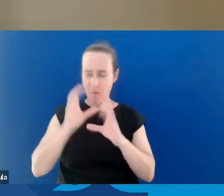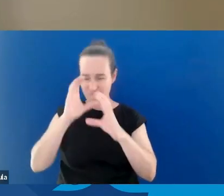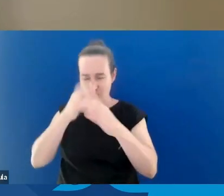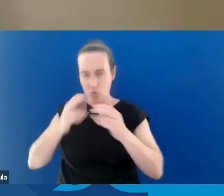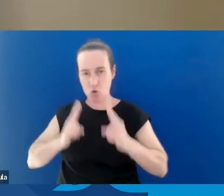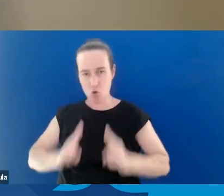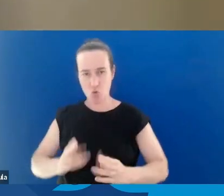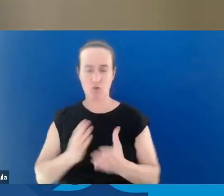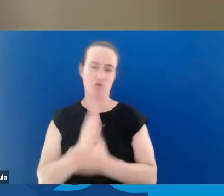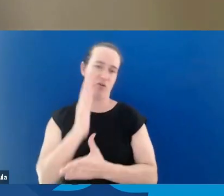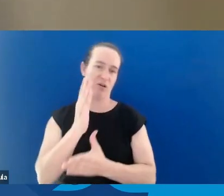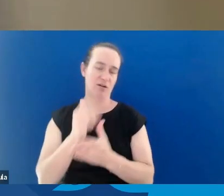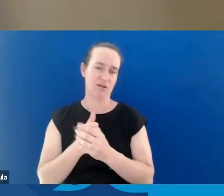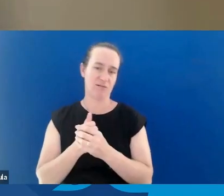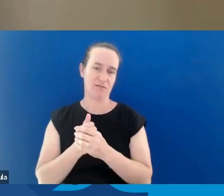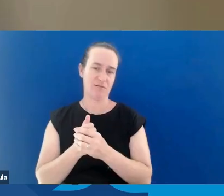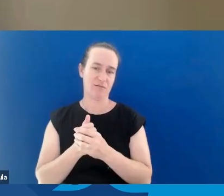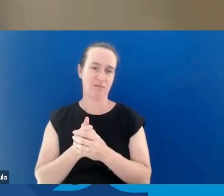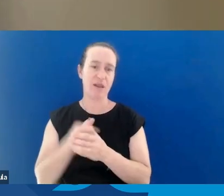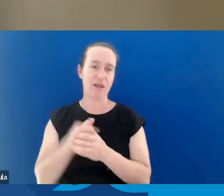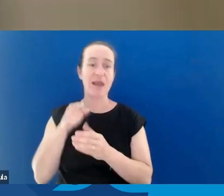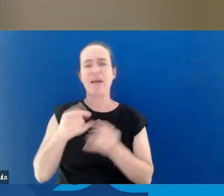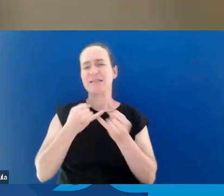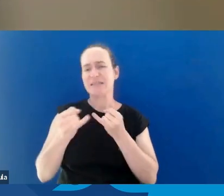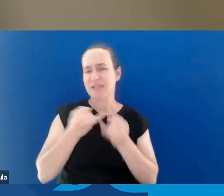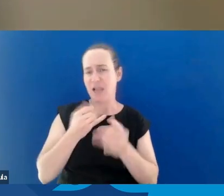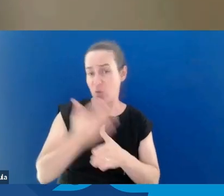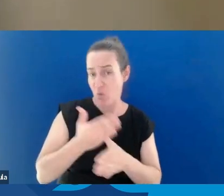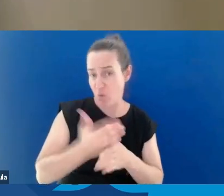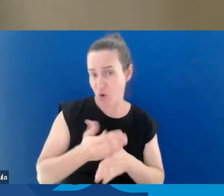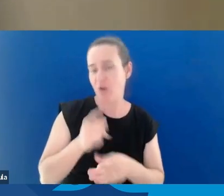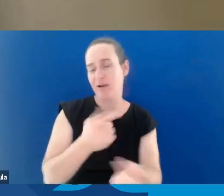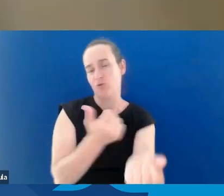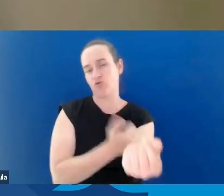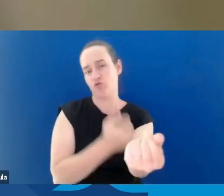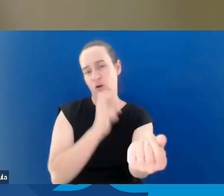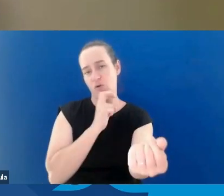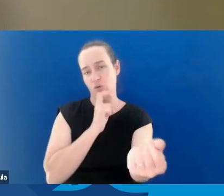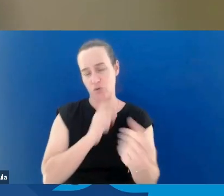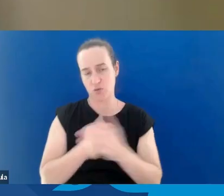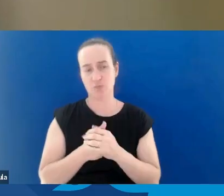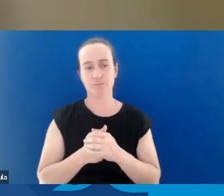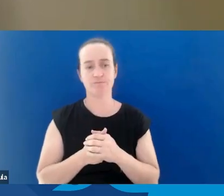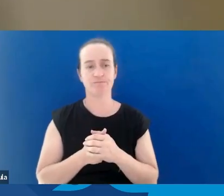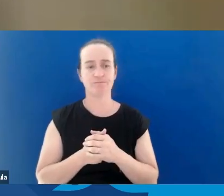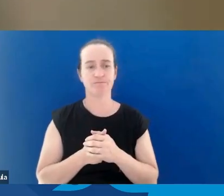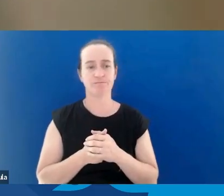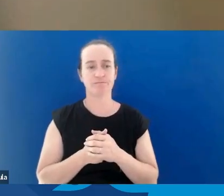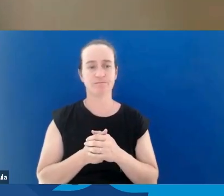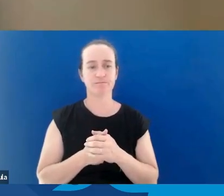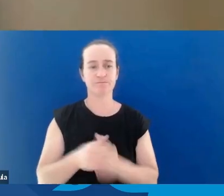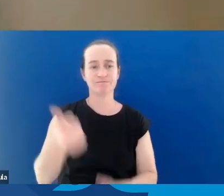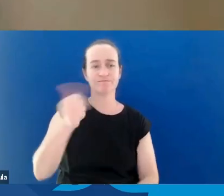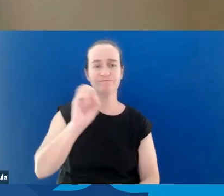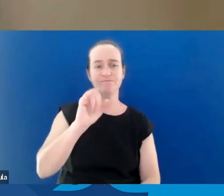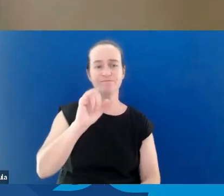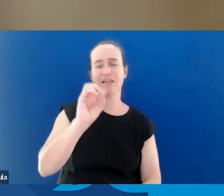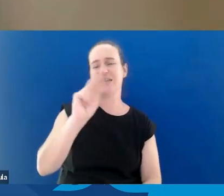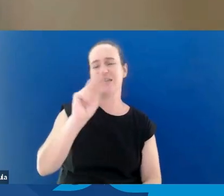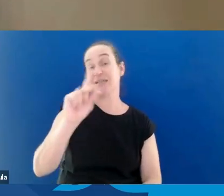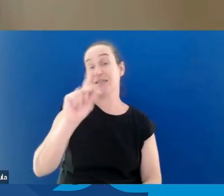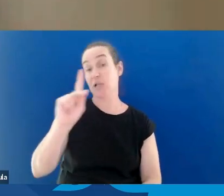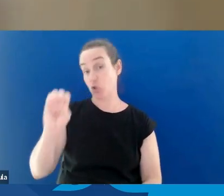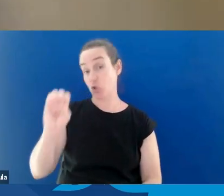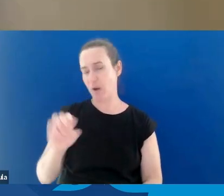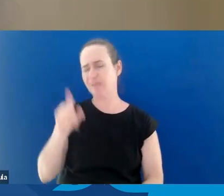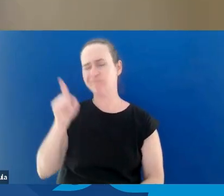terms of the discussions around sex work and drug use. In terms of Sesonke, their personal focus was